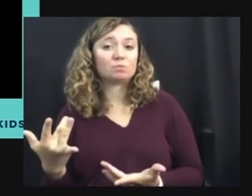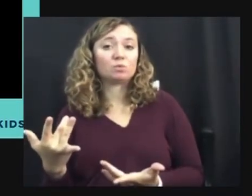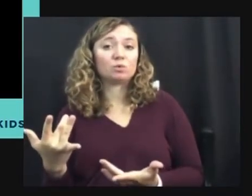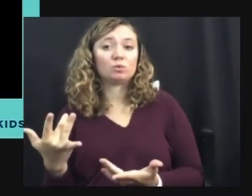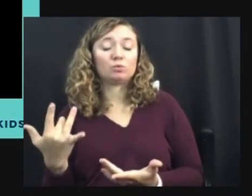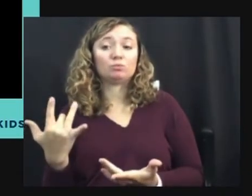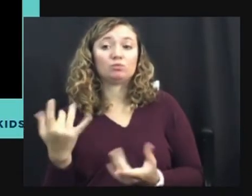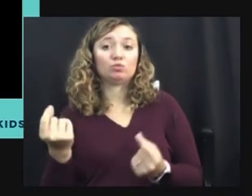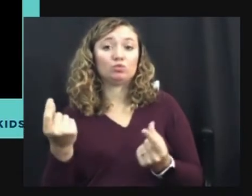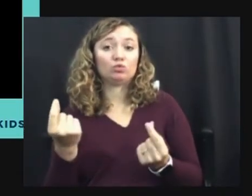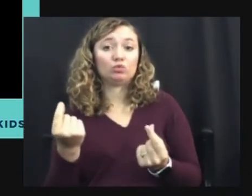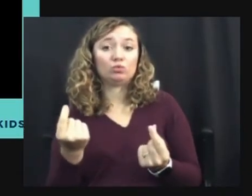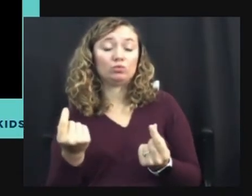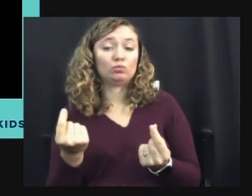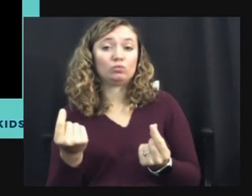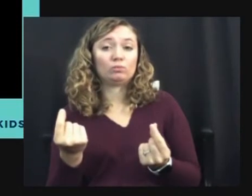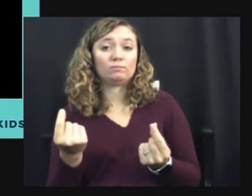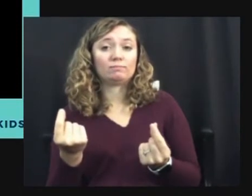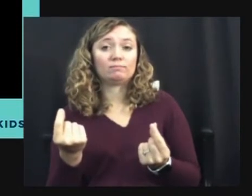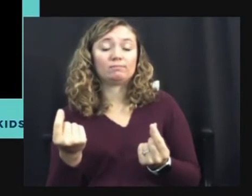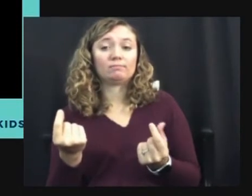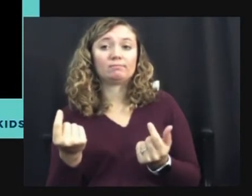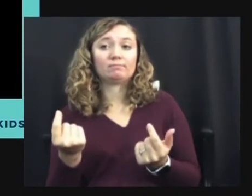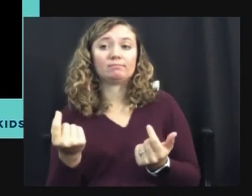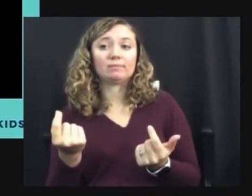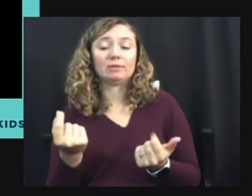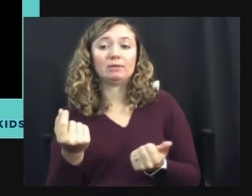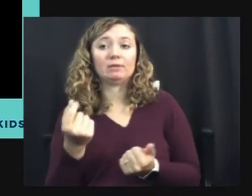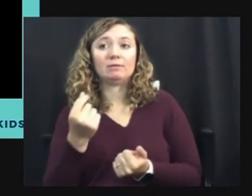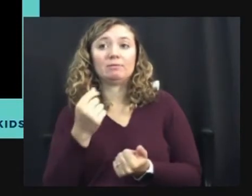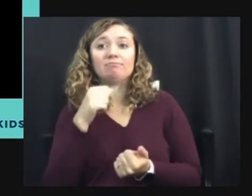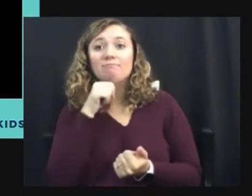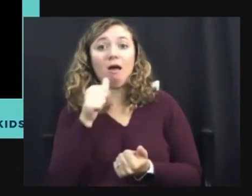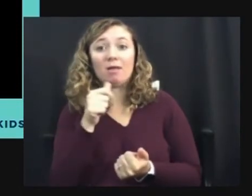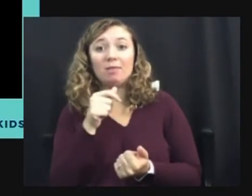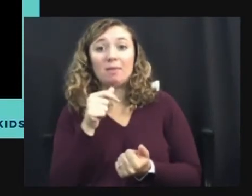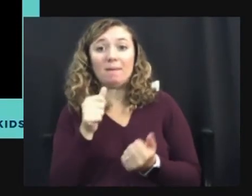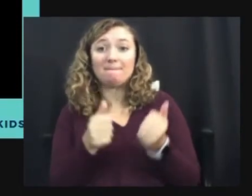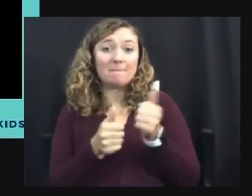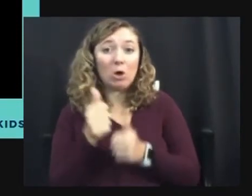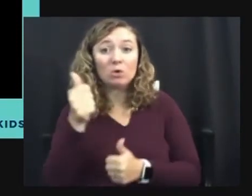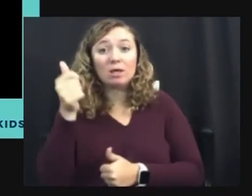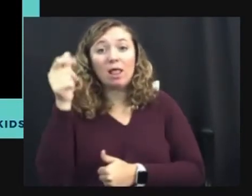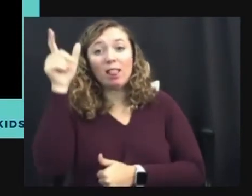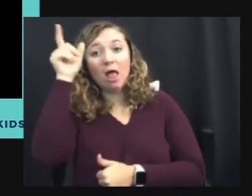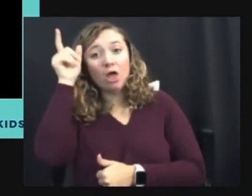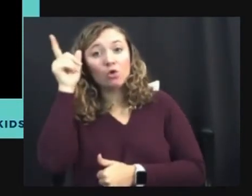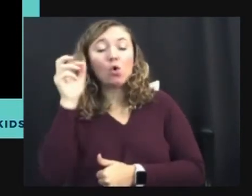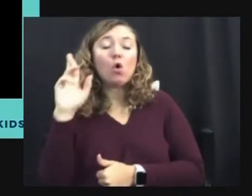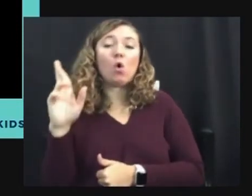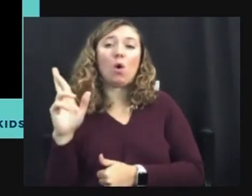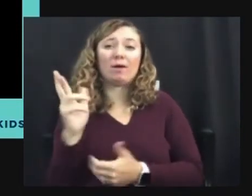we do a lot of things that are not the most logical or helpful